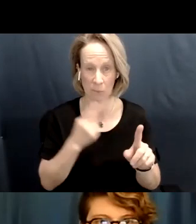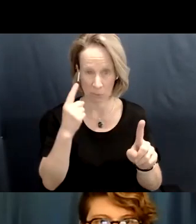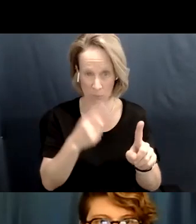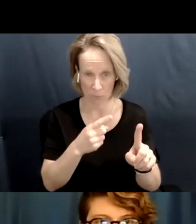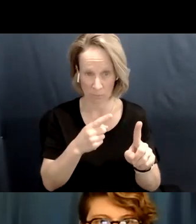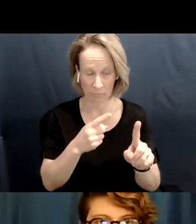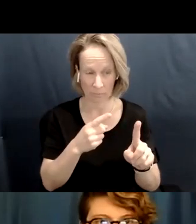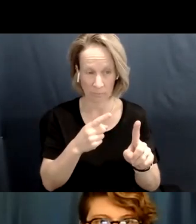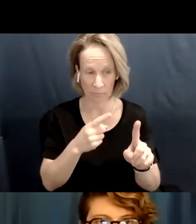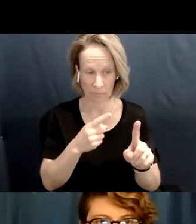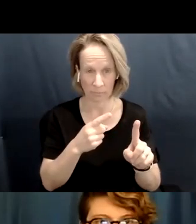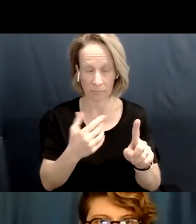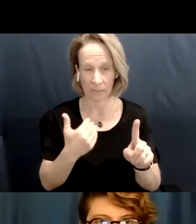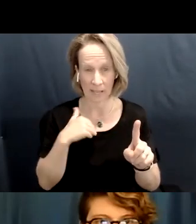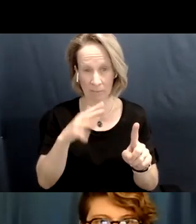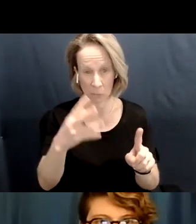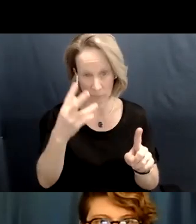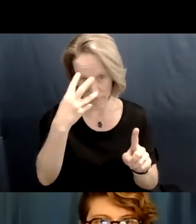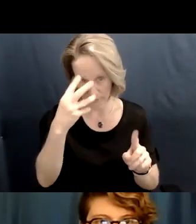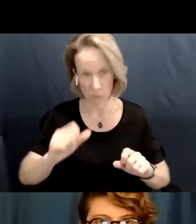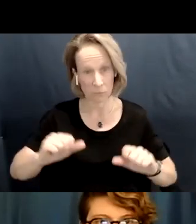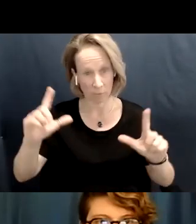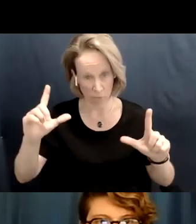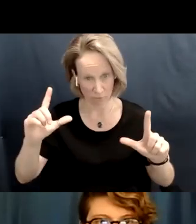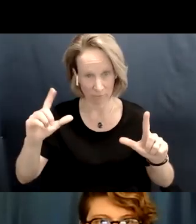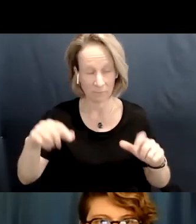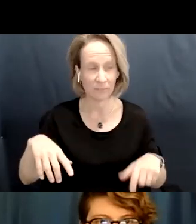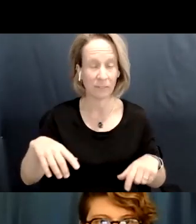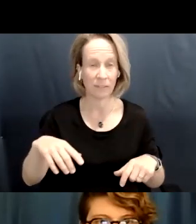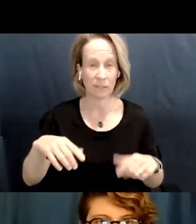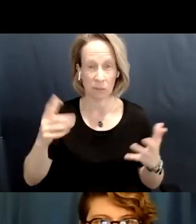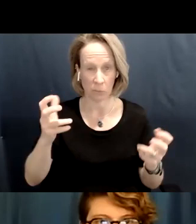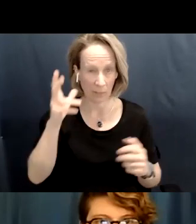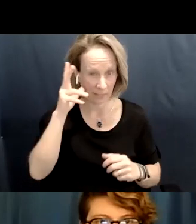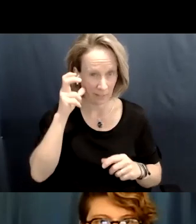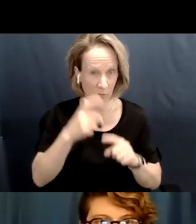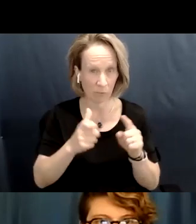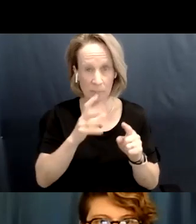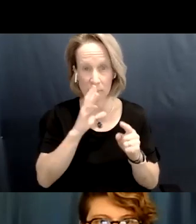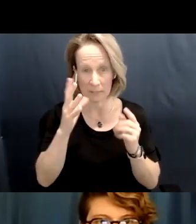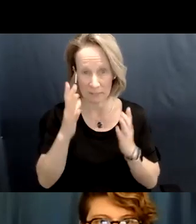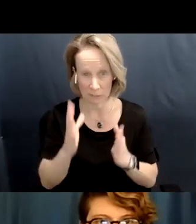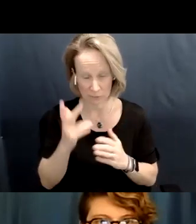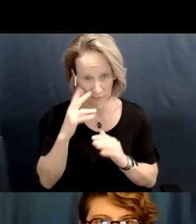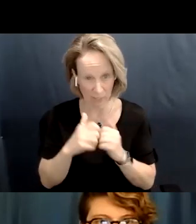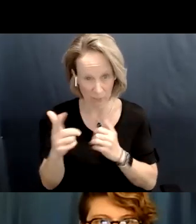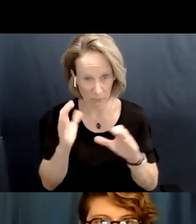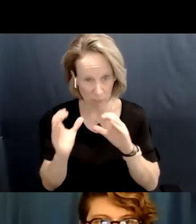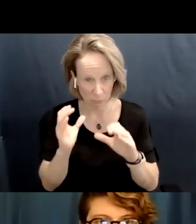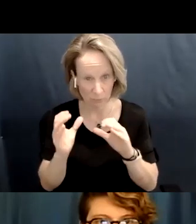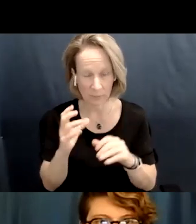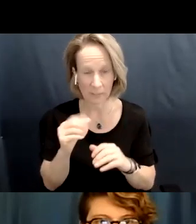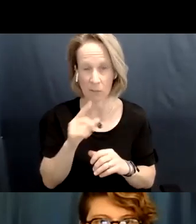be have their videos on, right? You want to be able to hear from that speaker and see the way they're communicating, and then really be able to